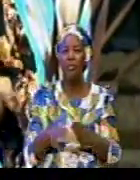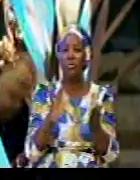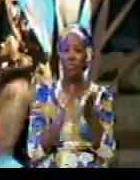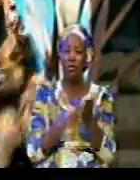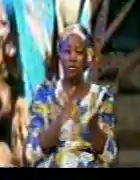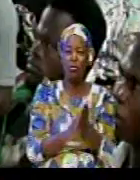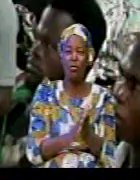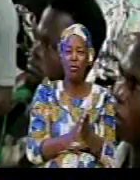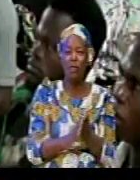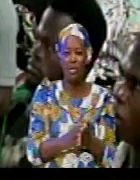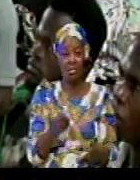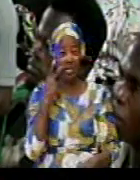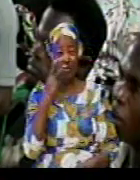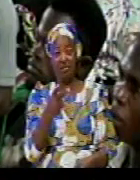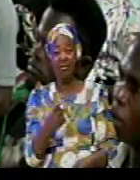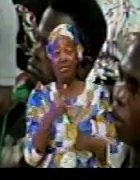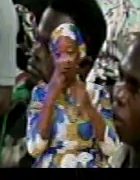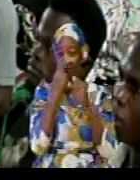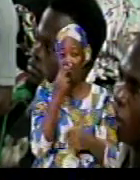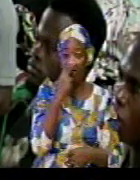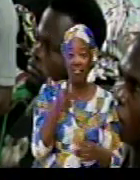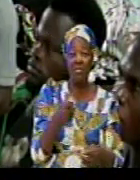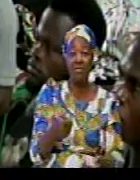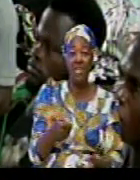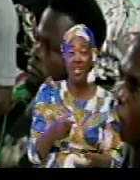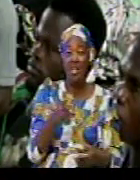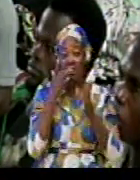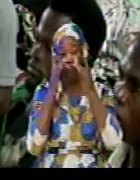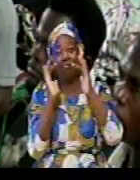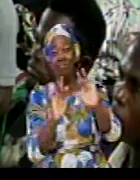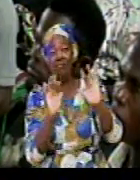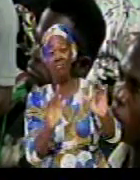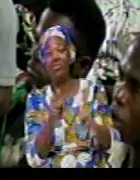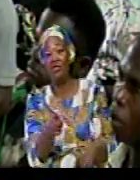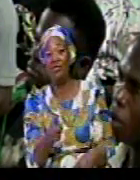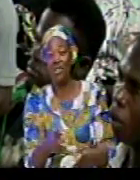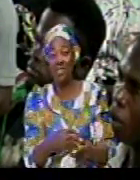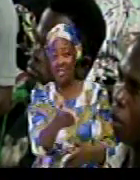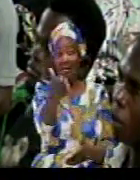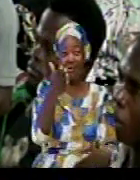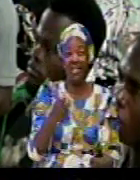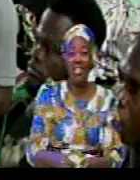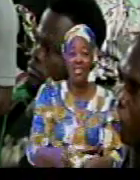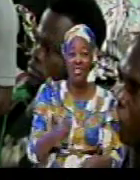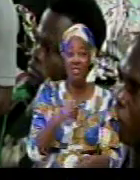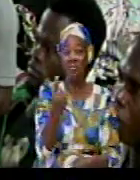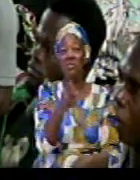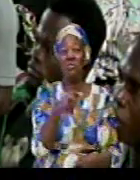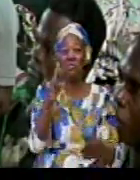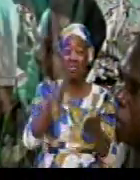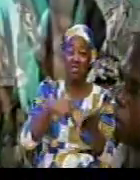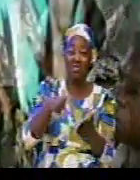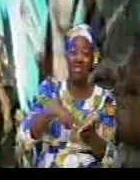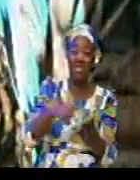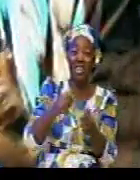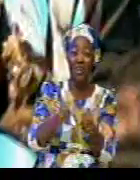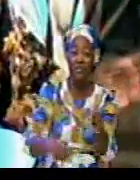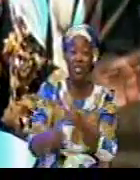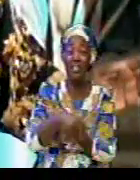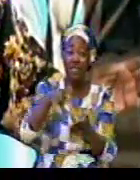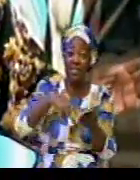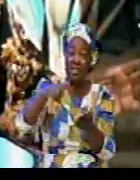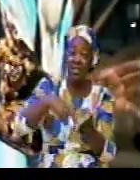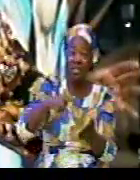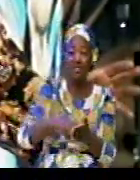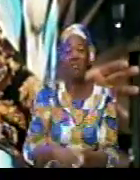while you're studying, Akada, bookworm, first class, no